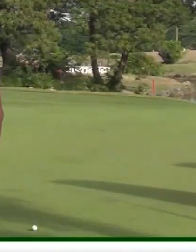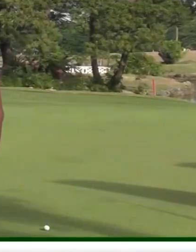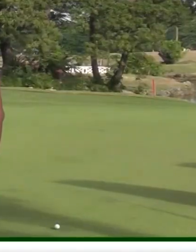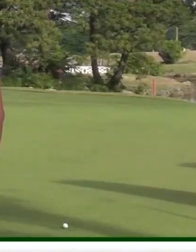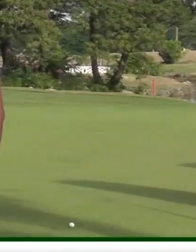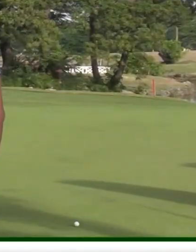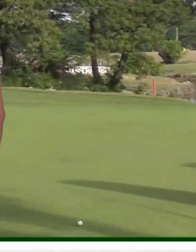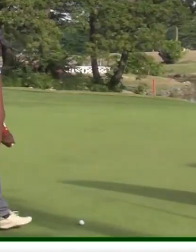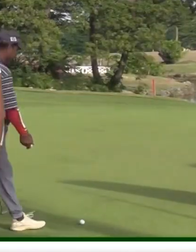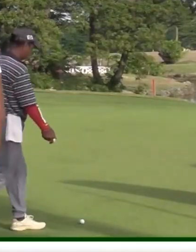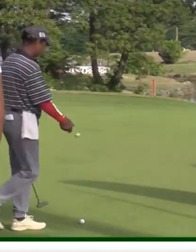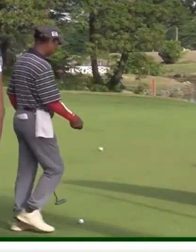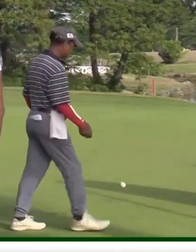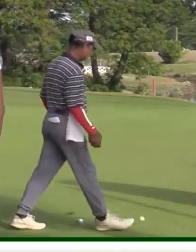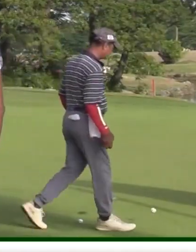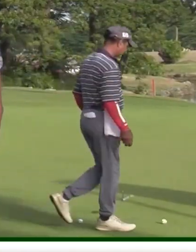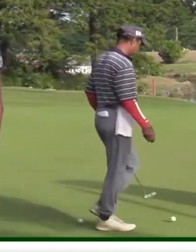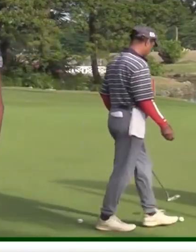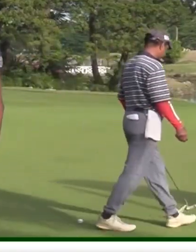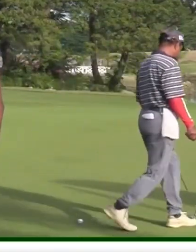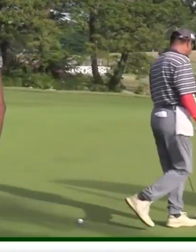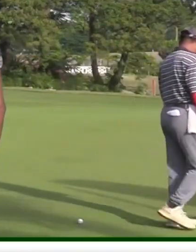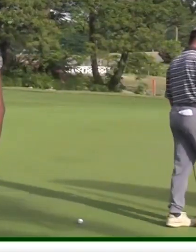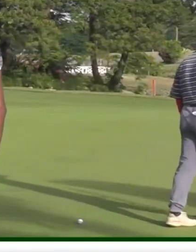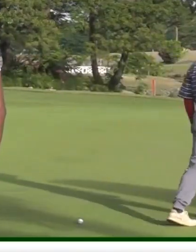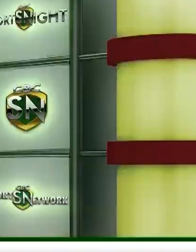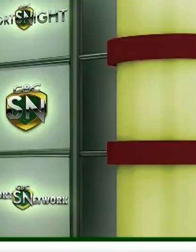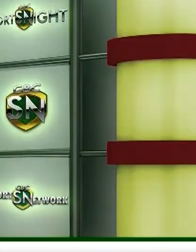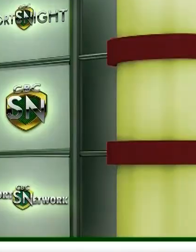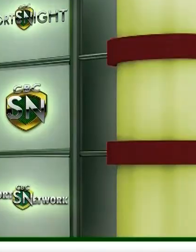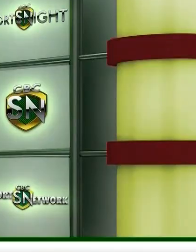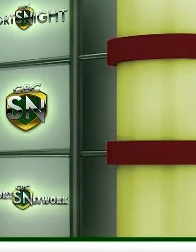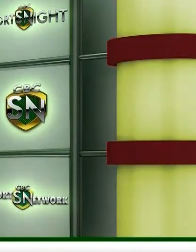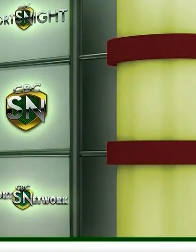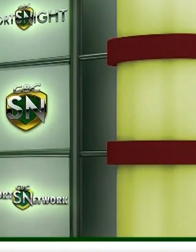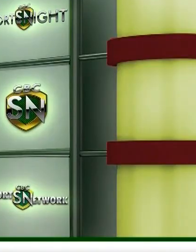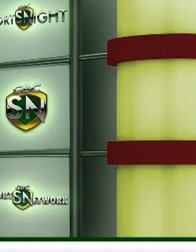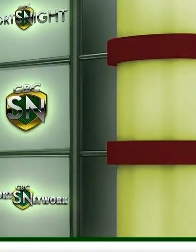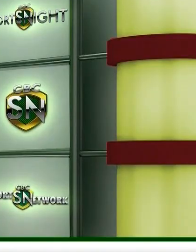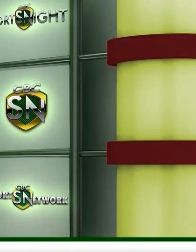Association, David Phillips, says year after year the tournament is expanding.